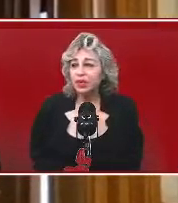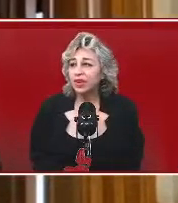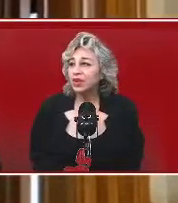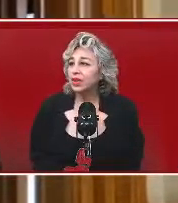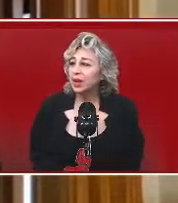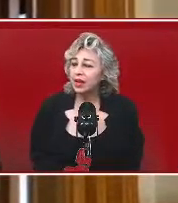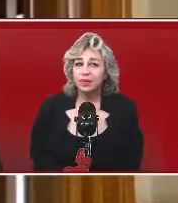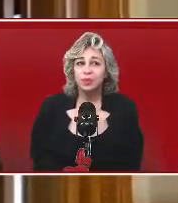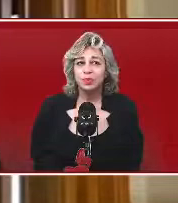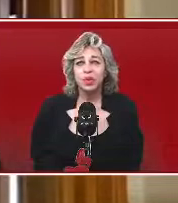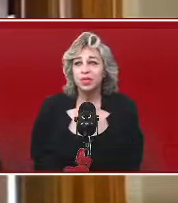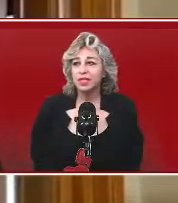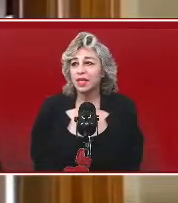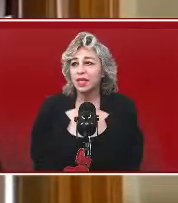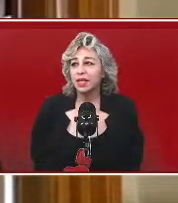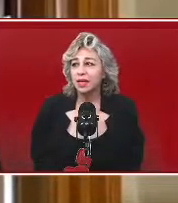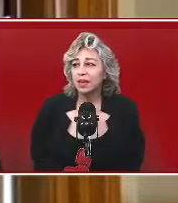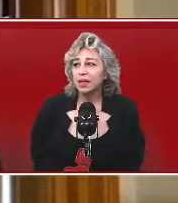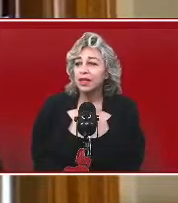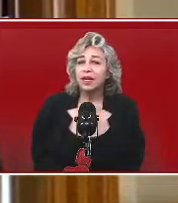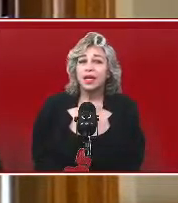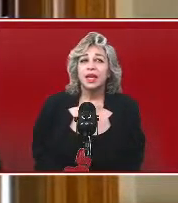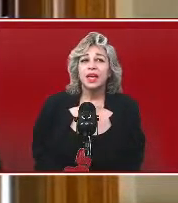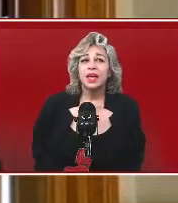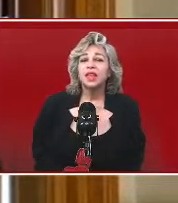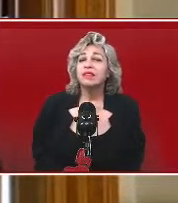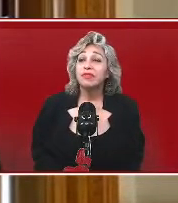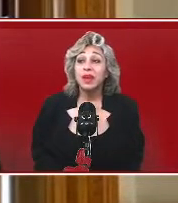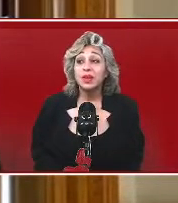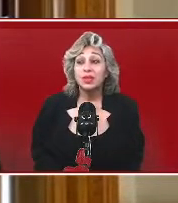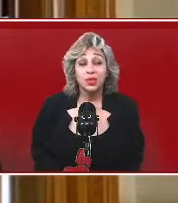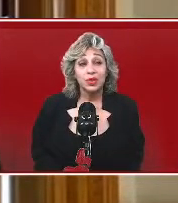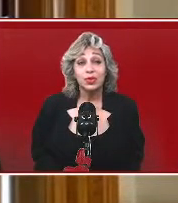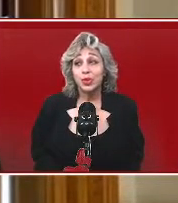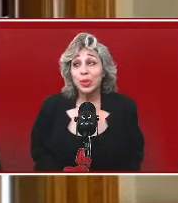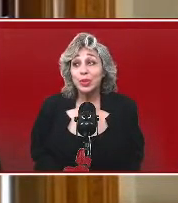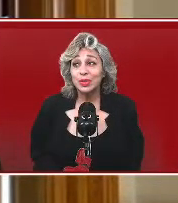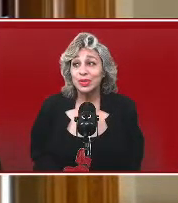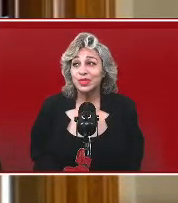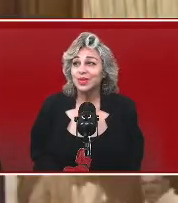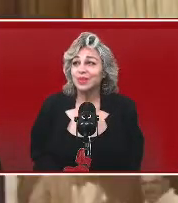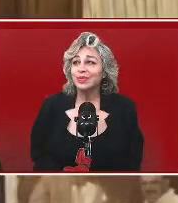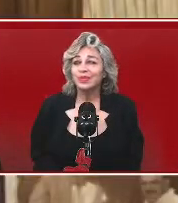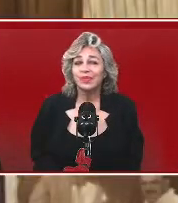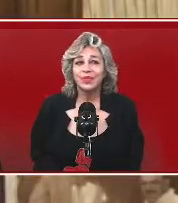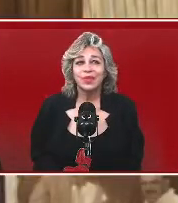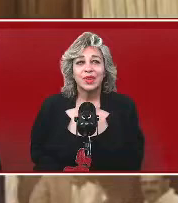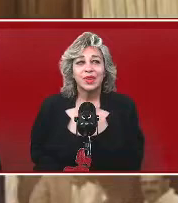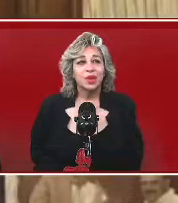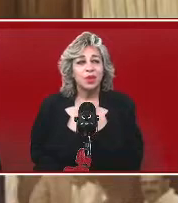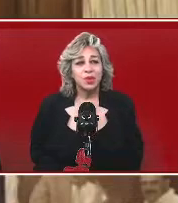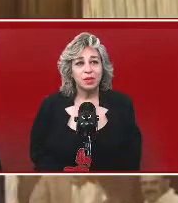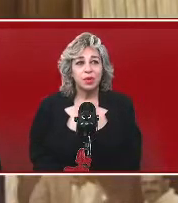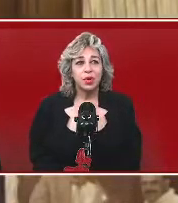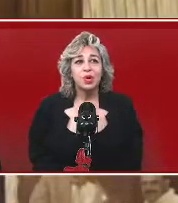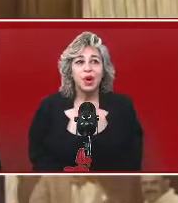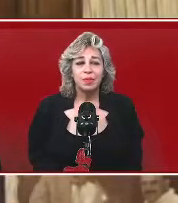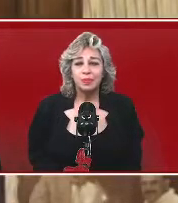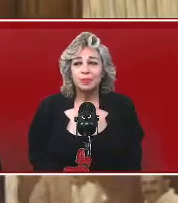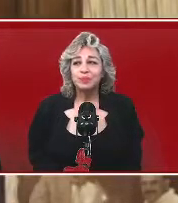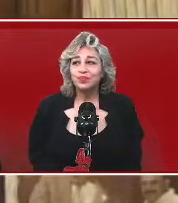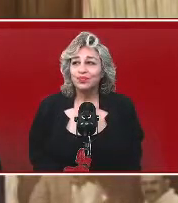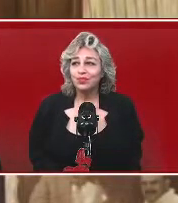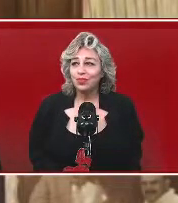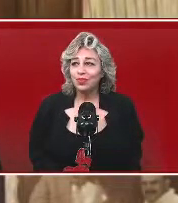turn campo over a supports los productores con el in the fields to the producers programa with the